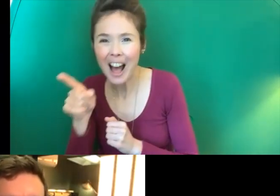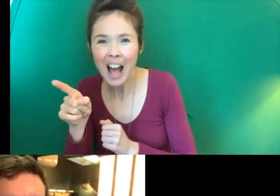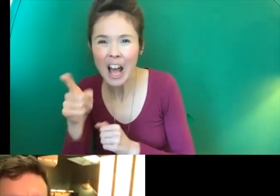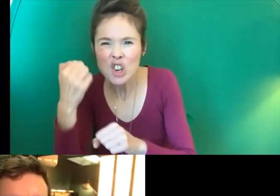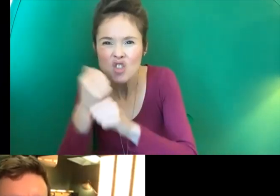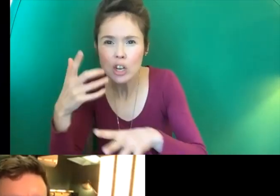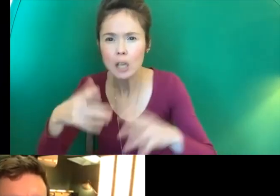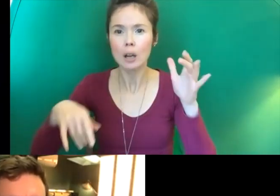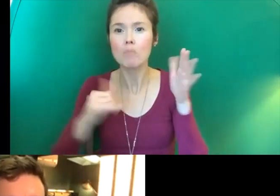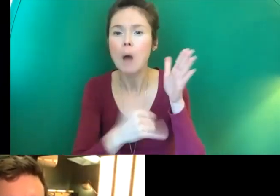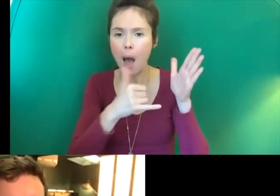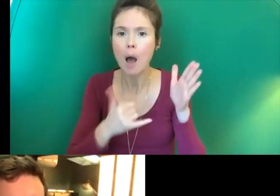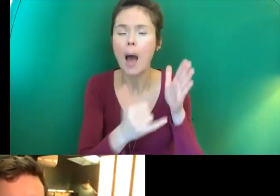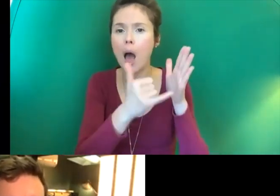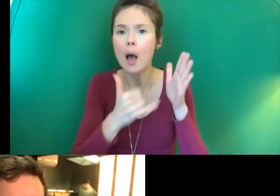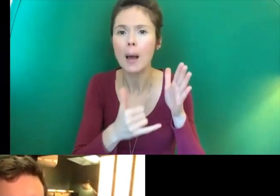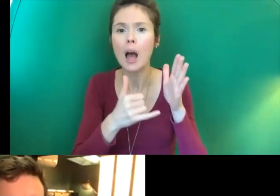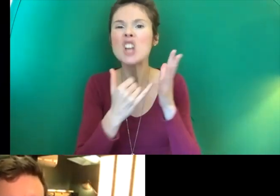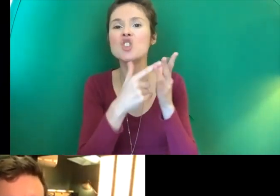brawn and Siobhan on the fiddle.